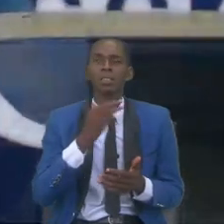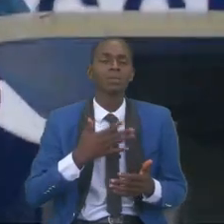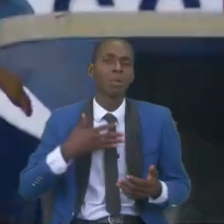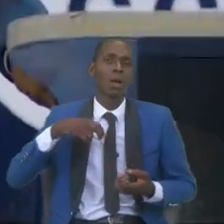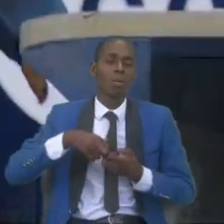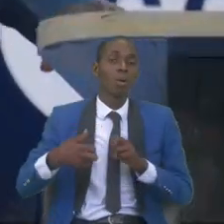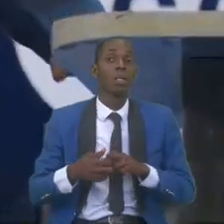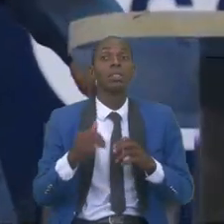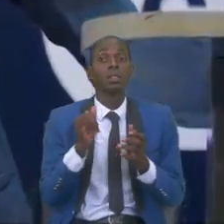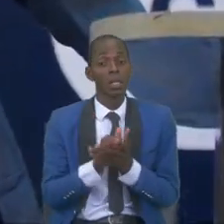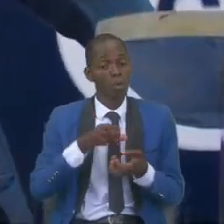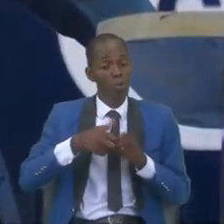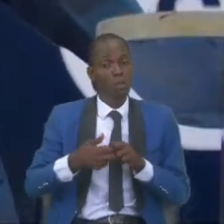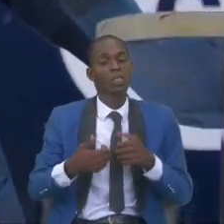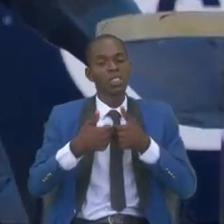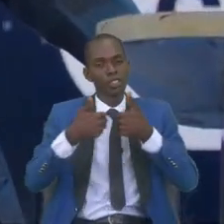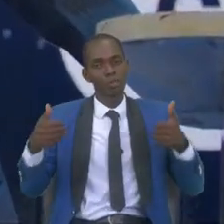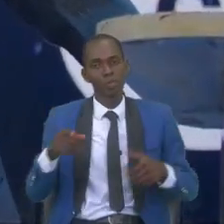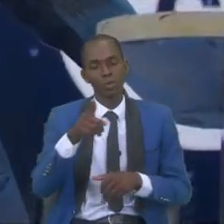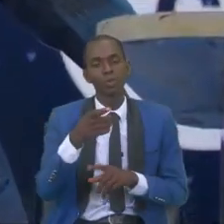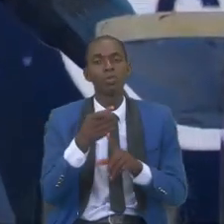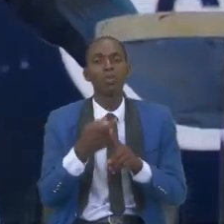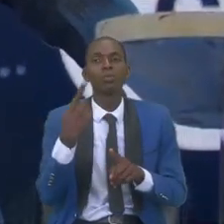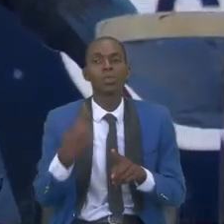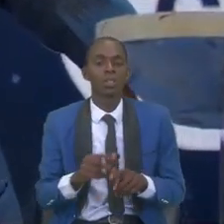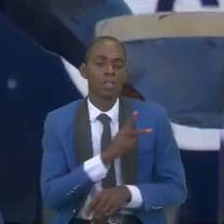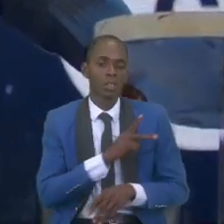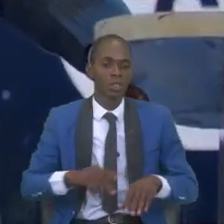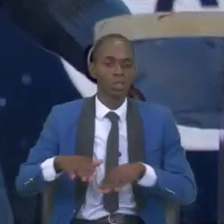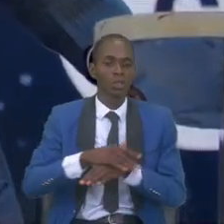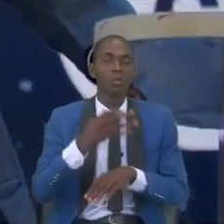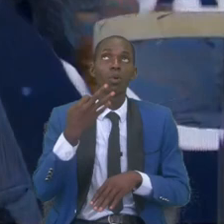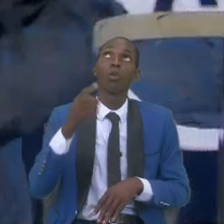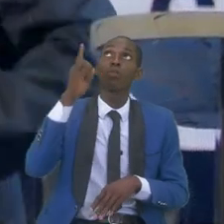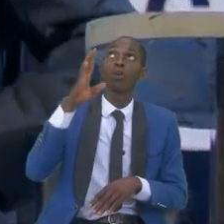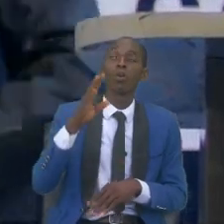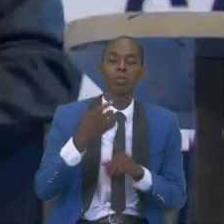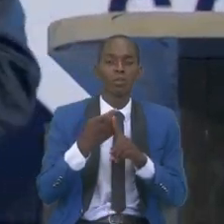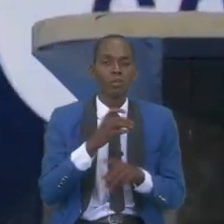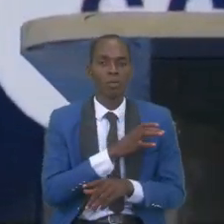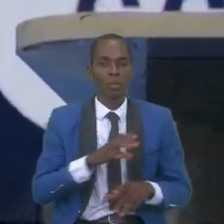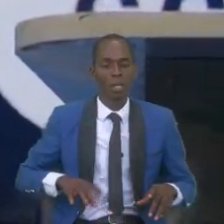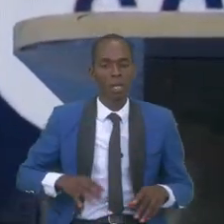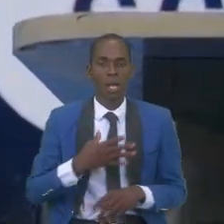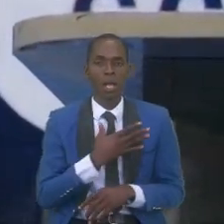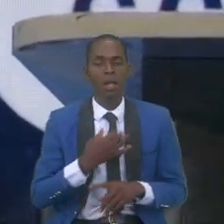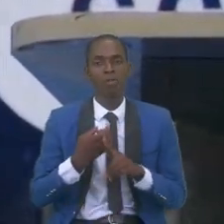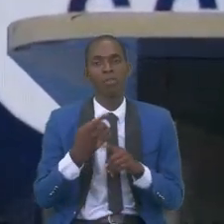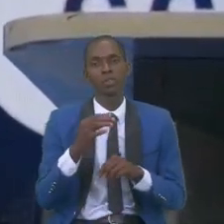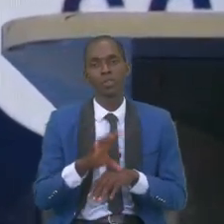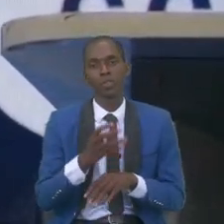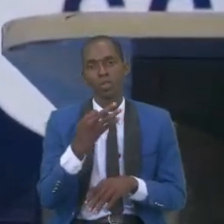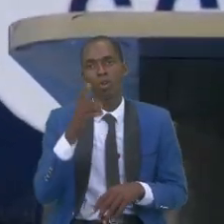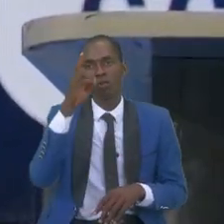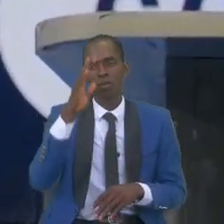peculiarity separates you from the kingdom of God, from Christ, and from the church of God. We're